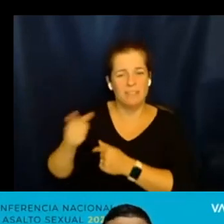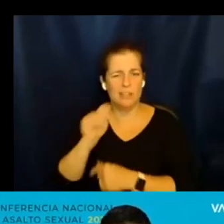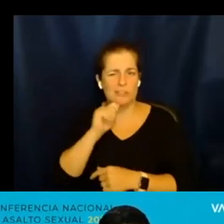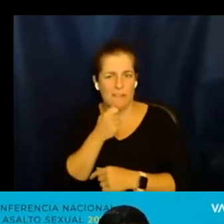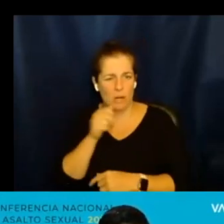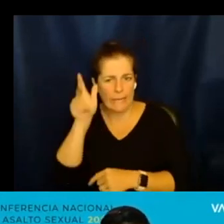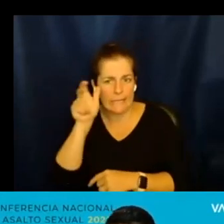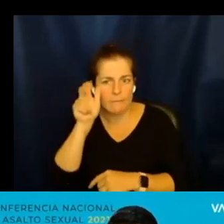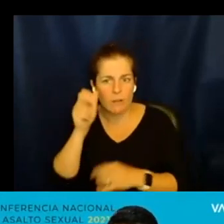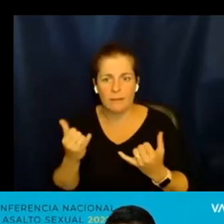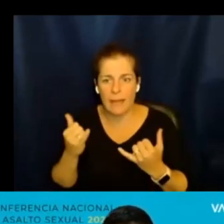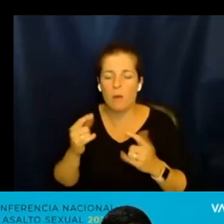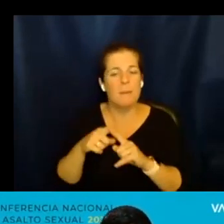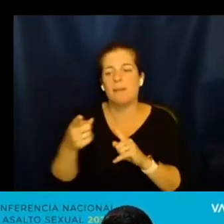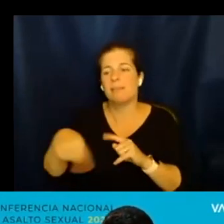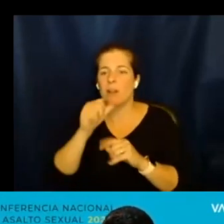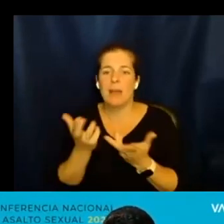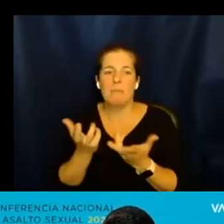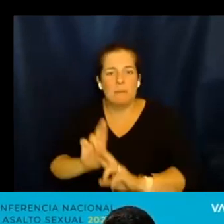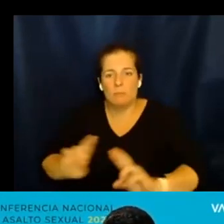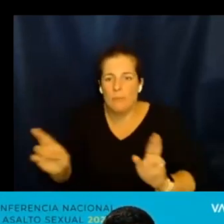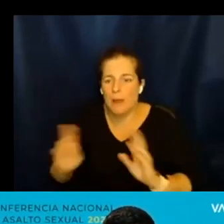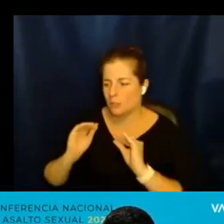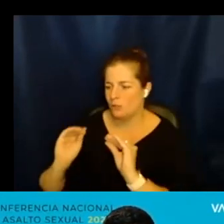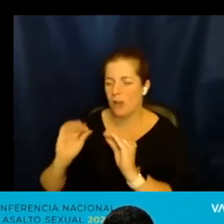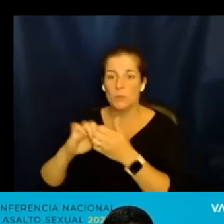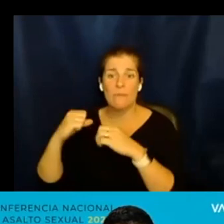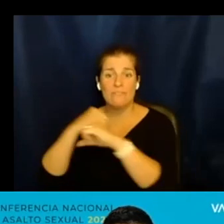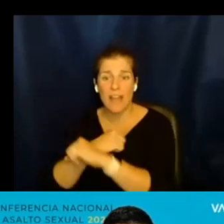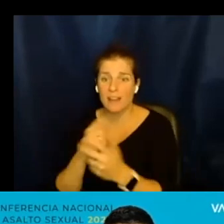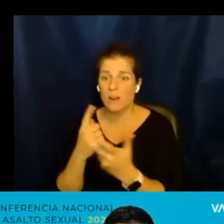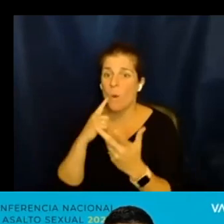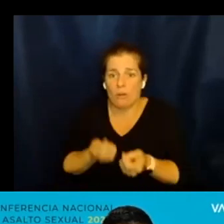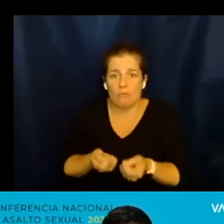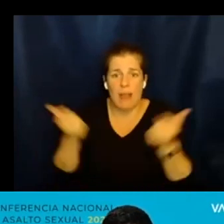being prepared to fight to eradicate or face this evil.